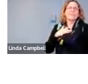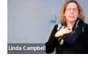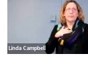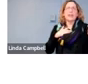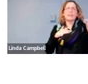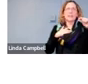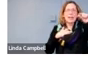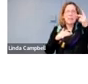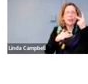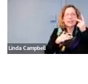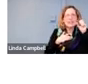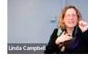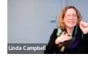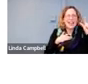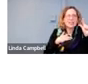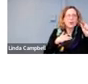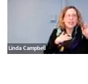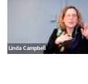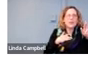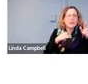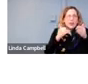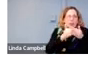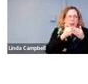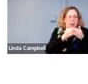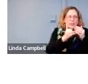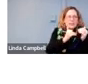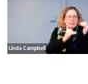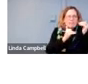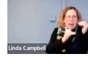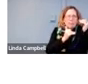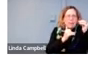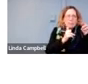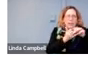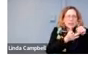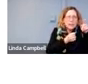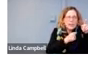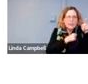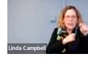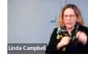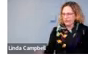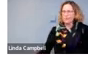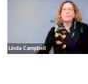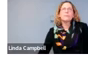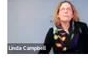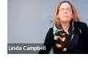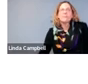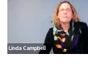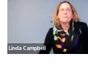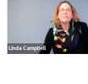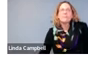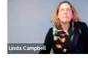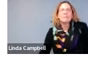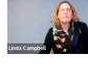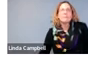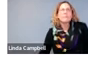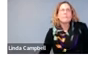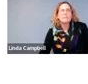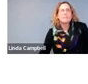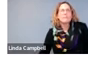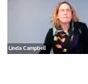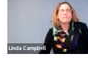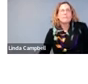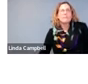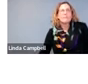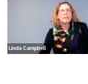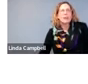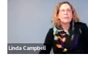lake in the same year. And you can see the St. Lawrence River very close to Montreal, where we can see these